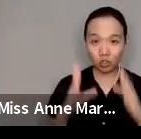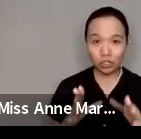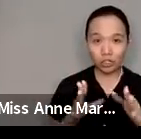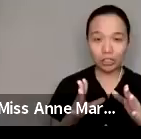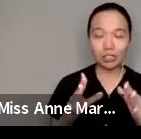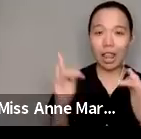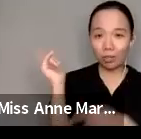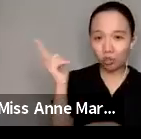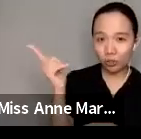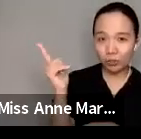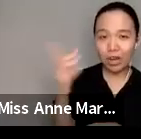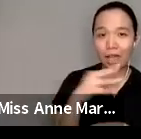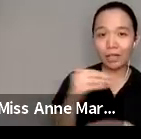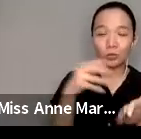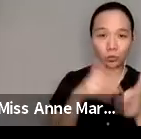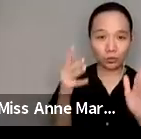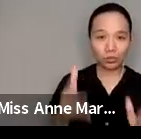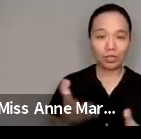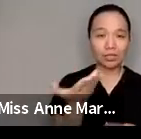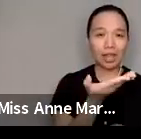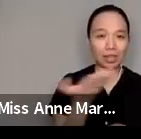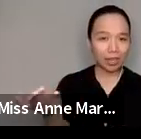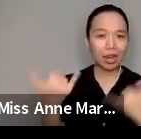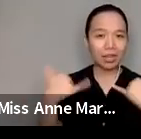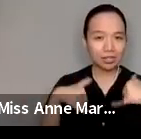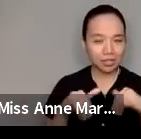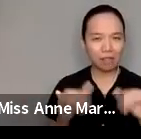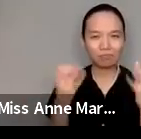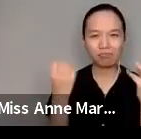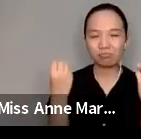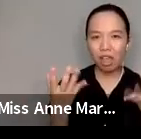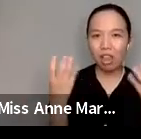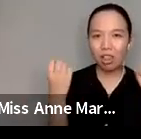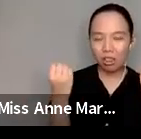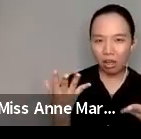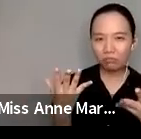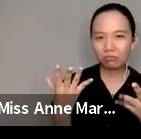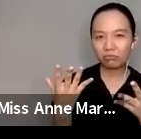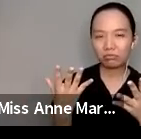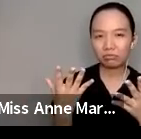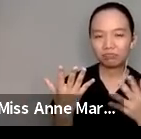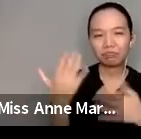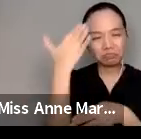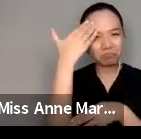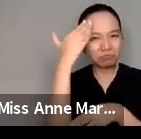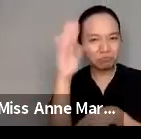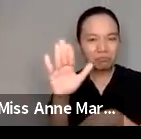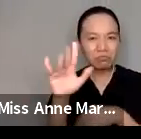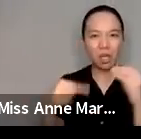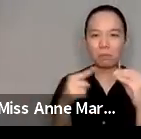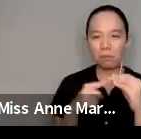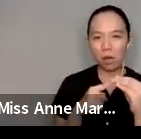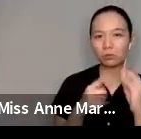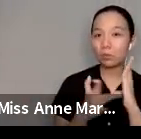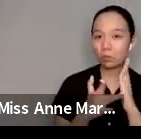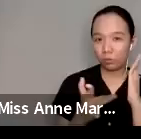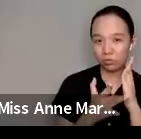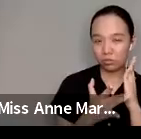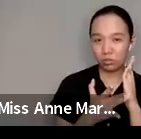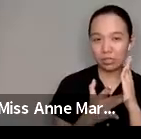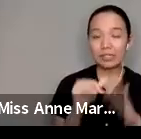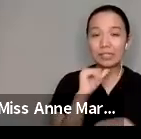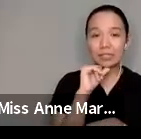lecturers, and students, there are still a lot of ignorance about technology. It is because